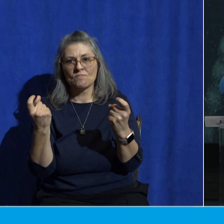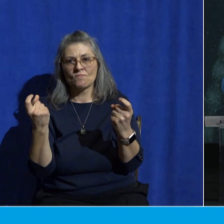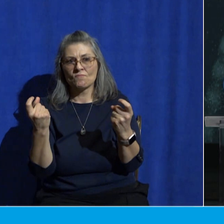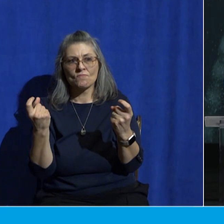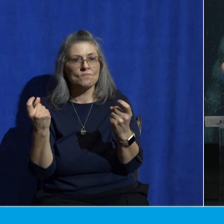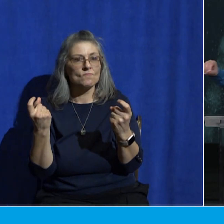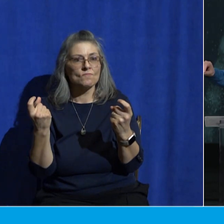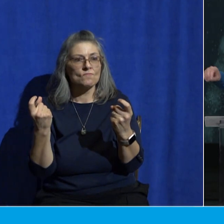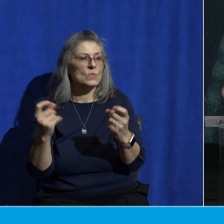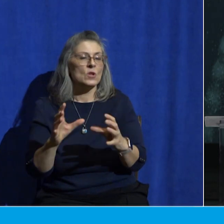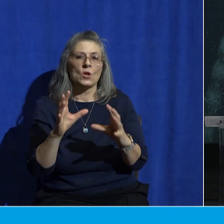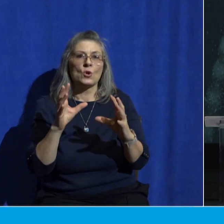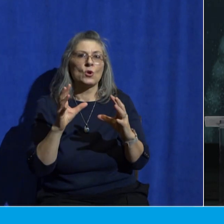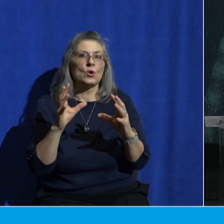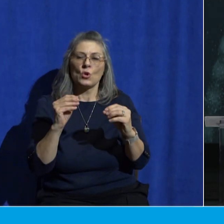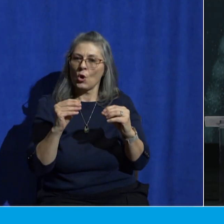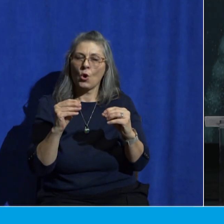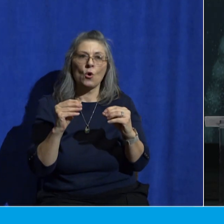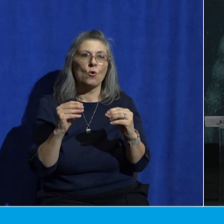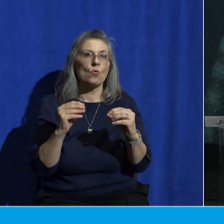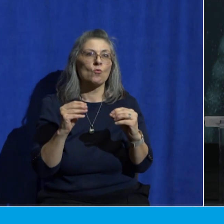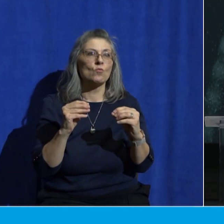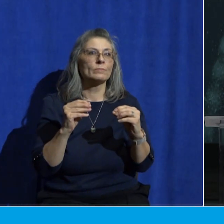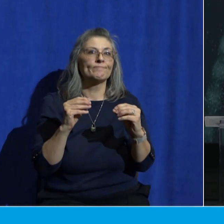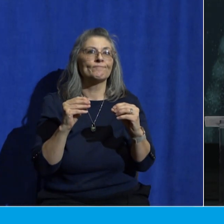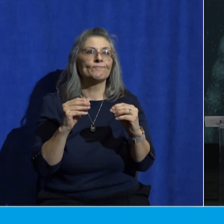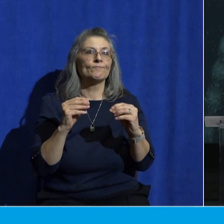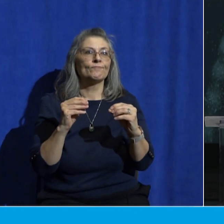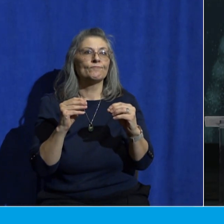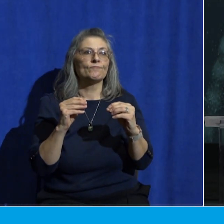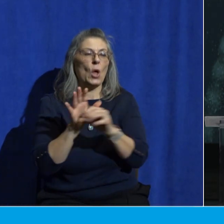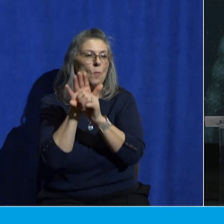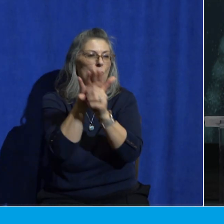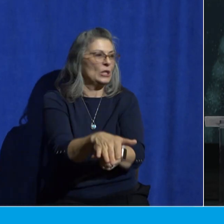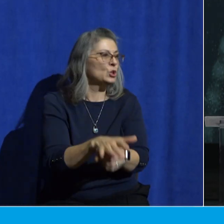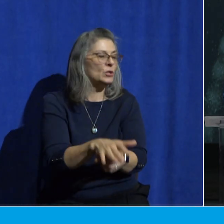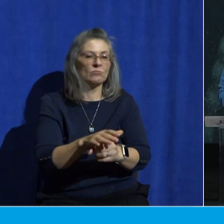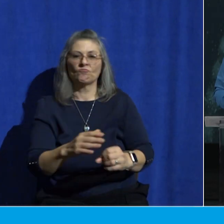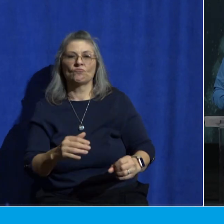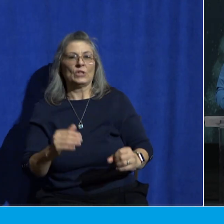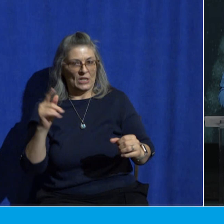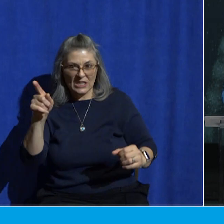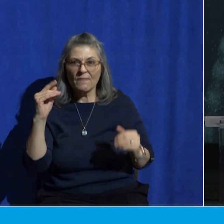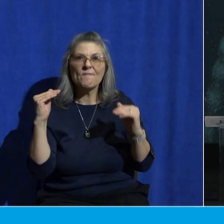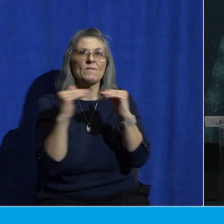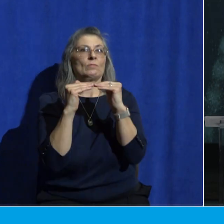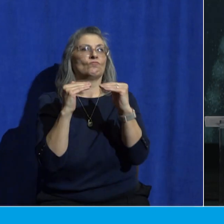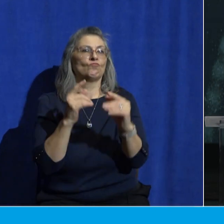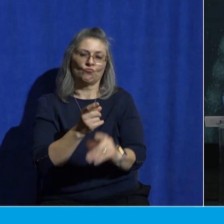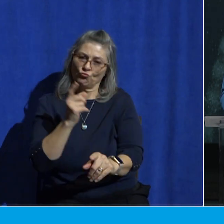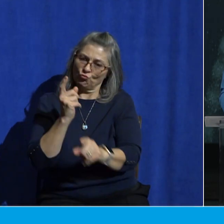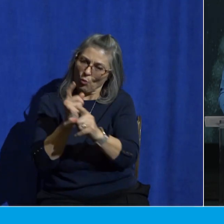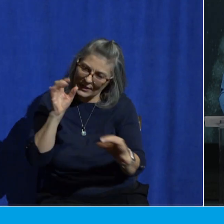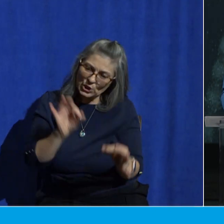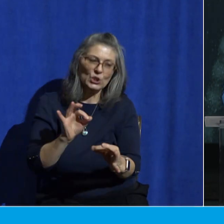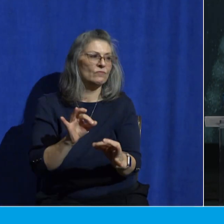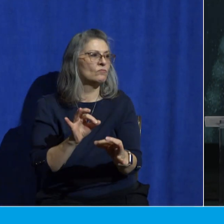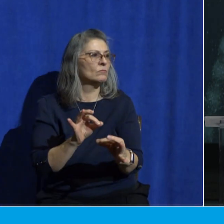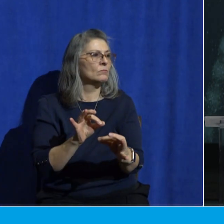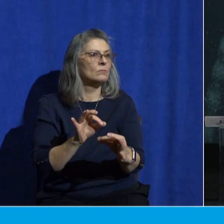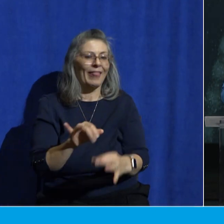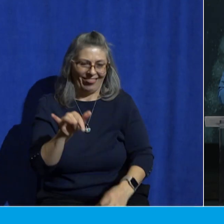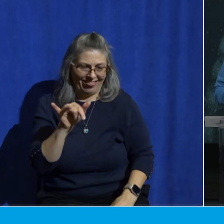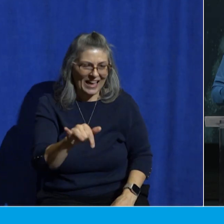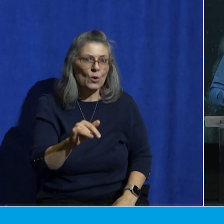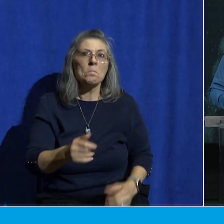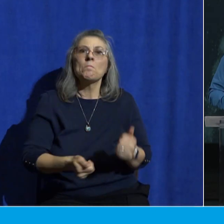no injustice. He is righteous. Is this not what we most need